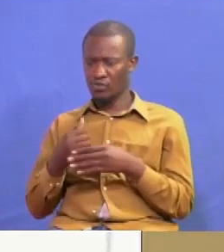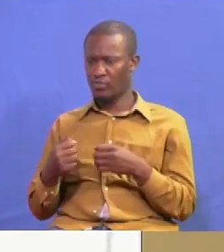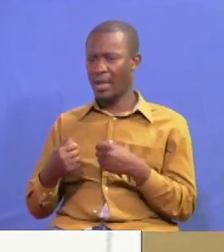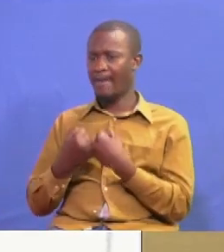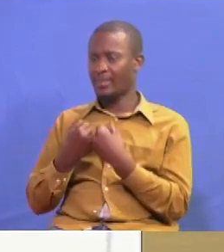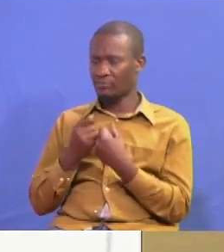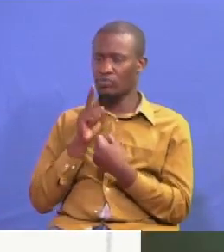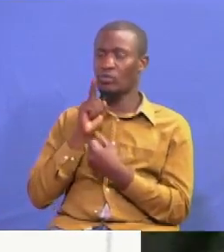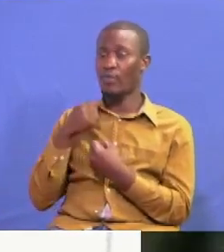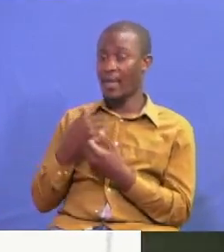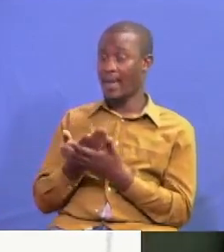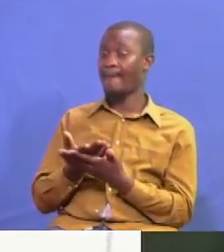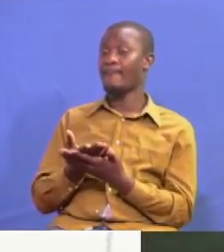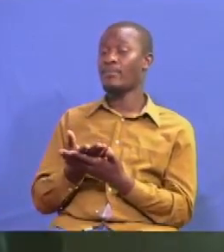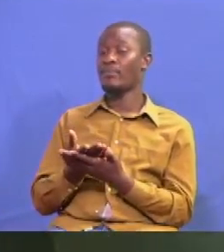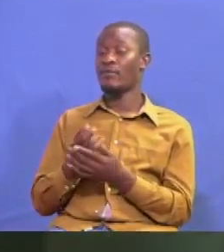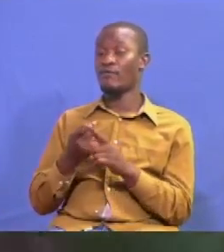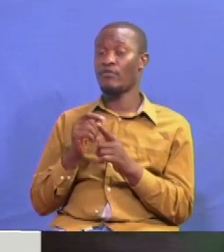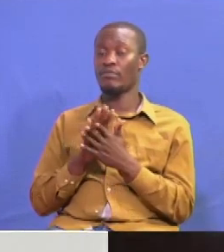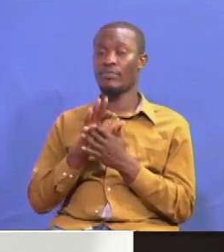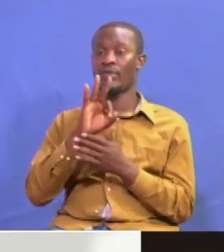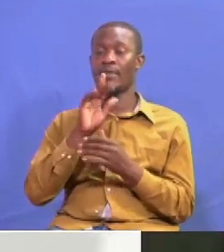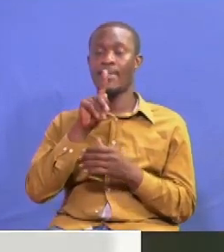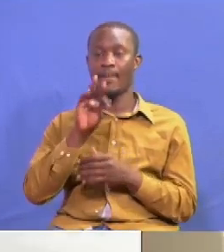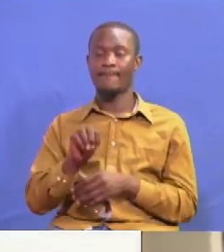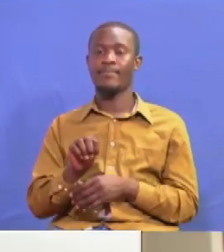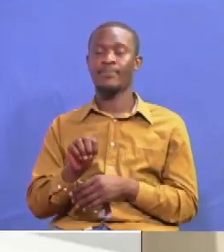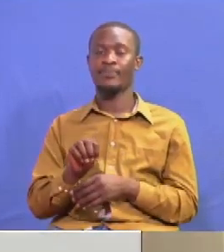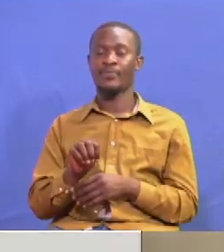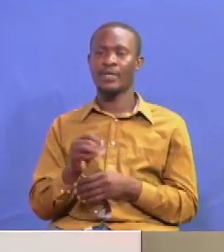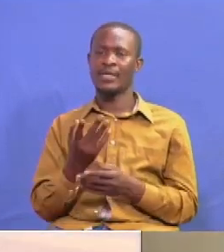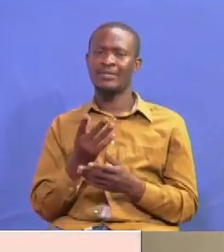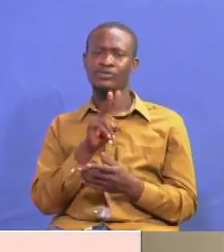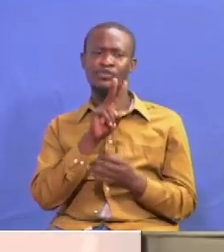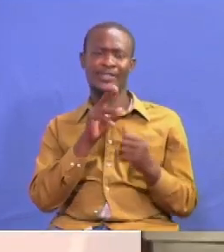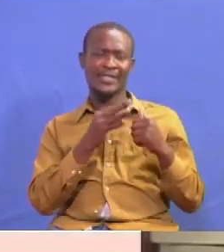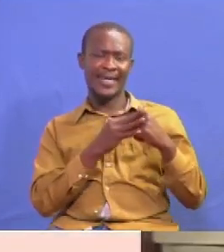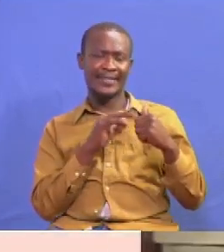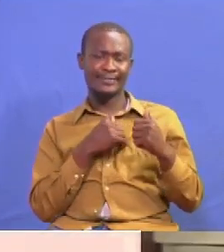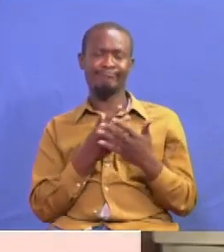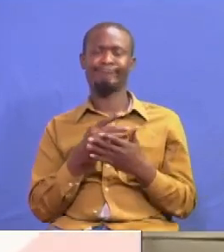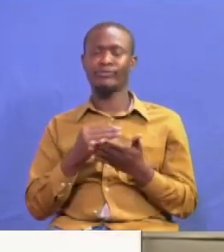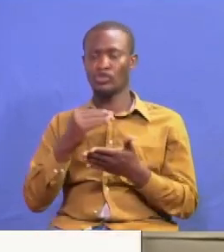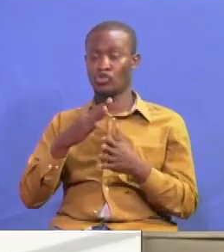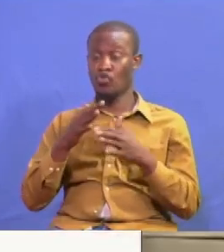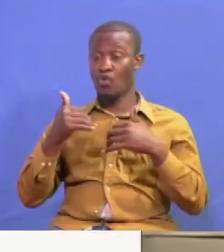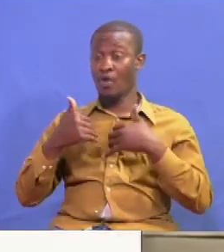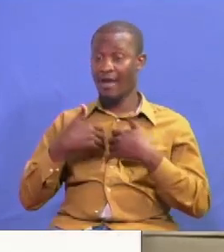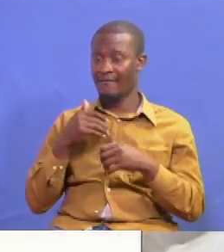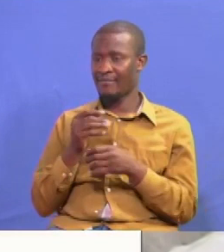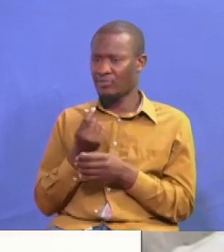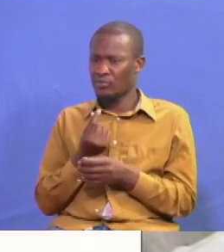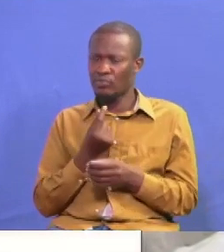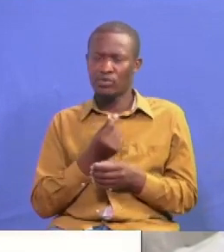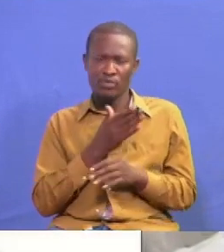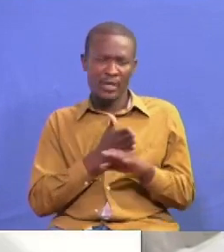tomorrow at the funeral home from 3 p.m. And at least 28 of the students who sustained minor injuries from